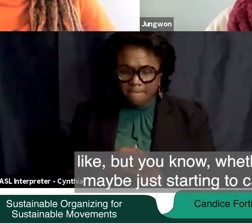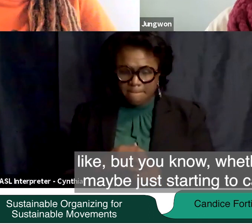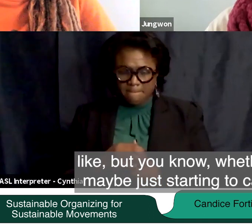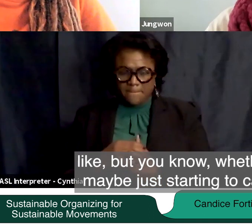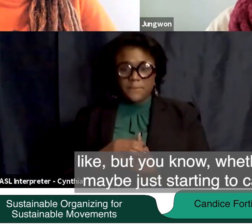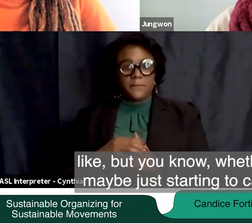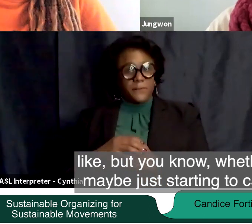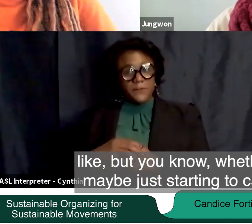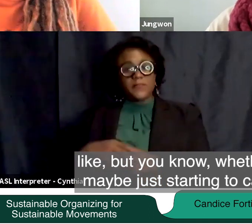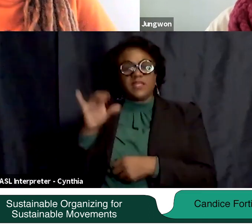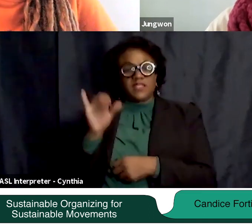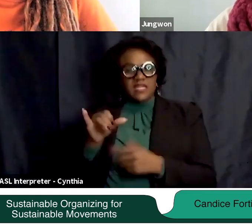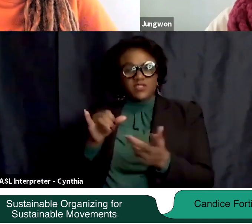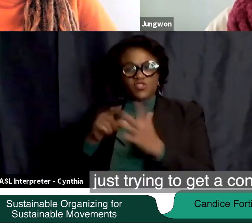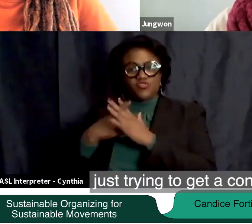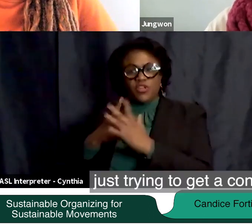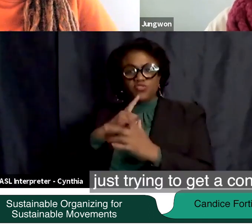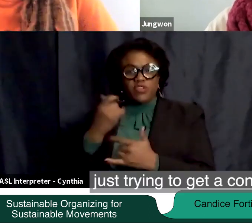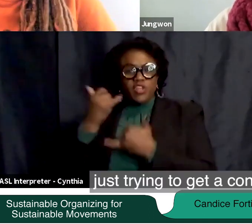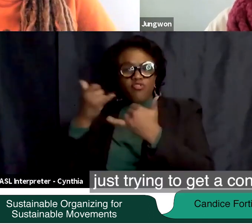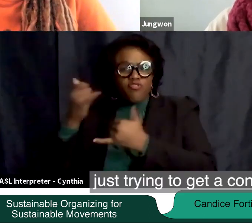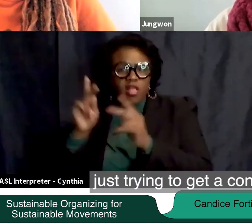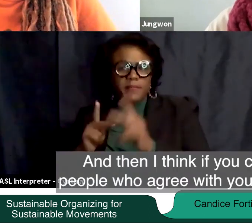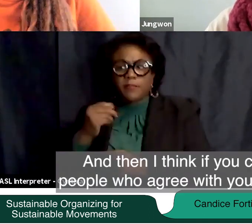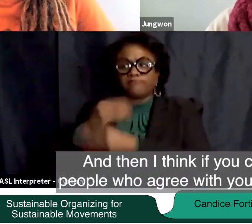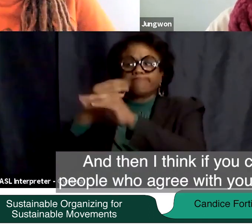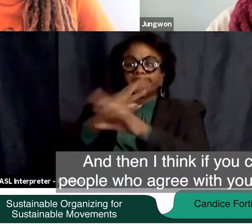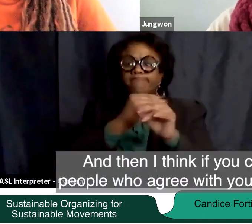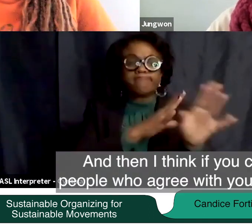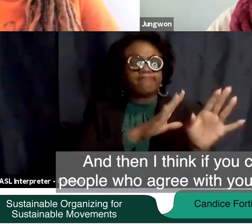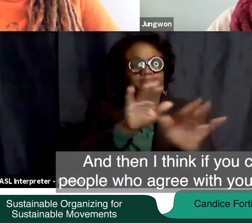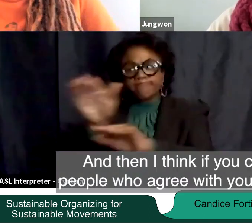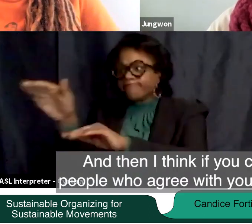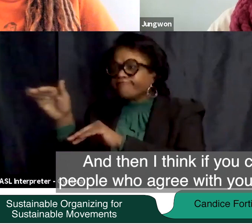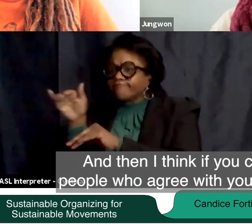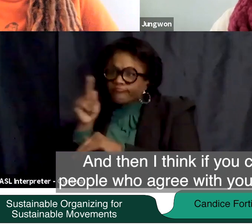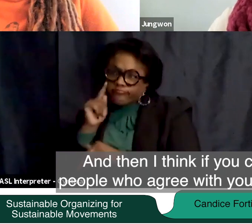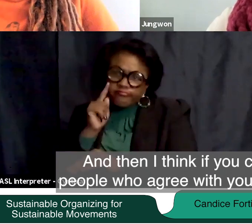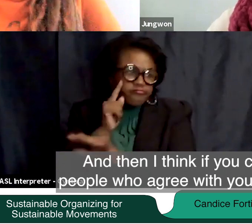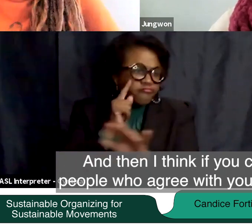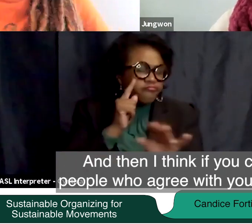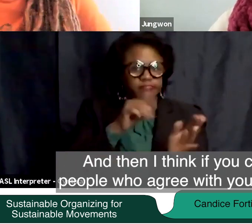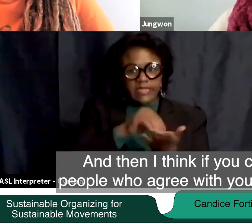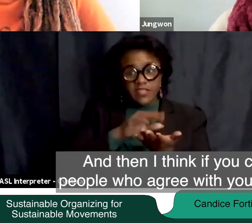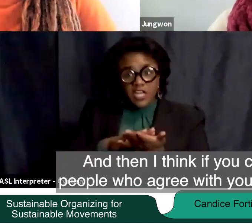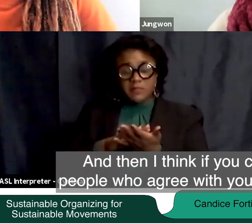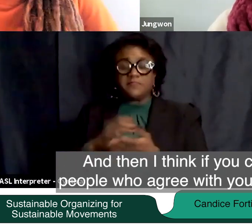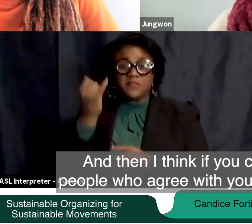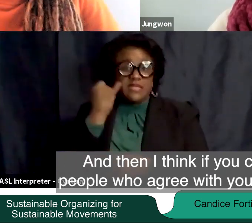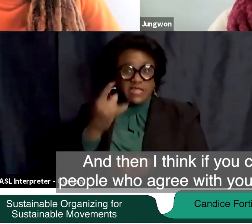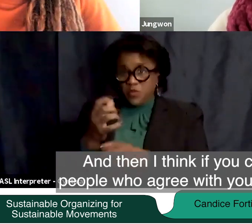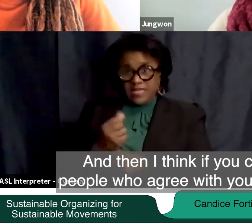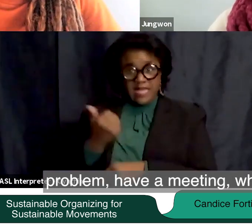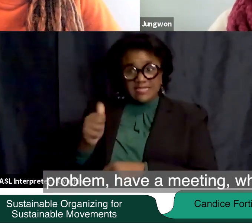like maybe just starting to call people, just trying to get a consensus, and then I think if you can get 10 people